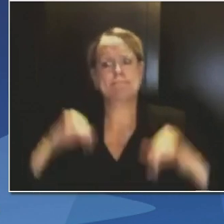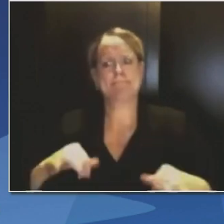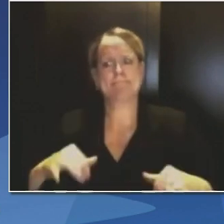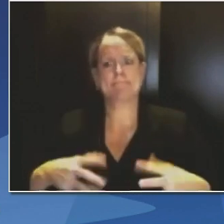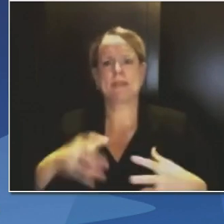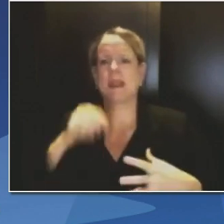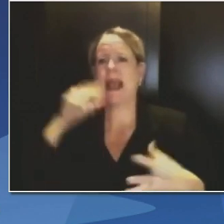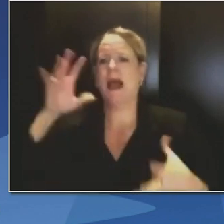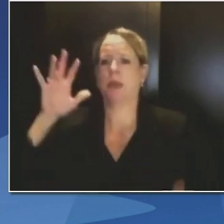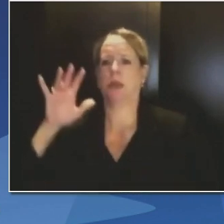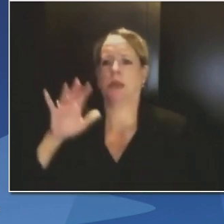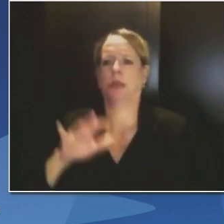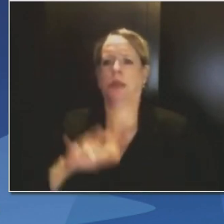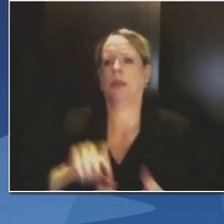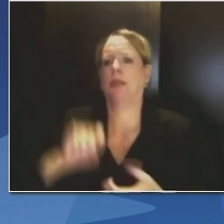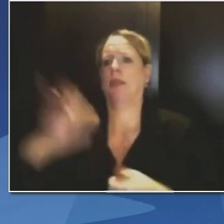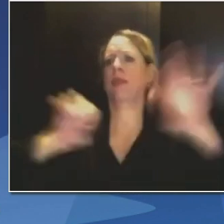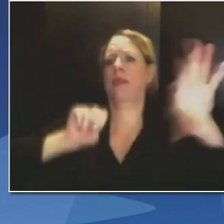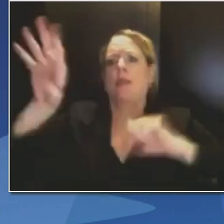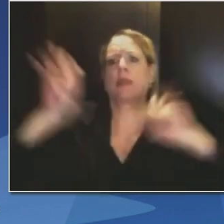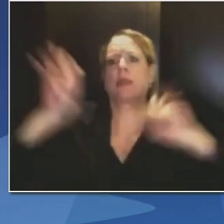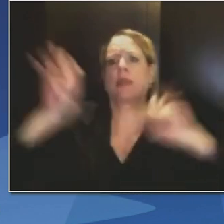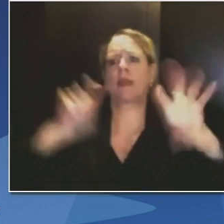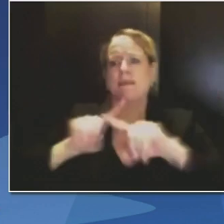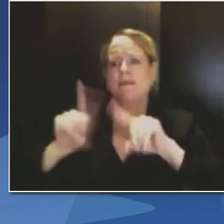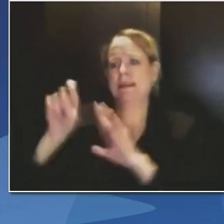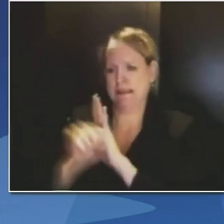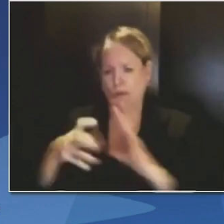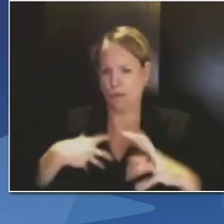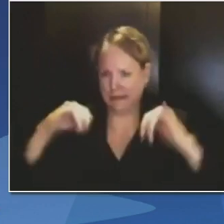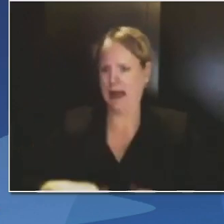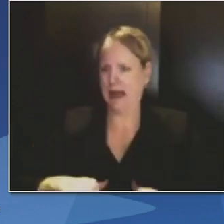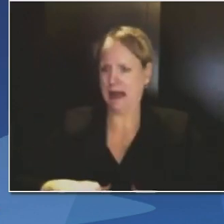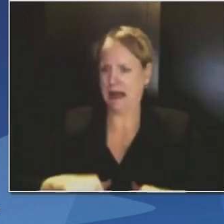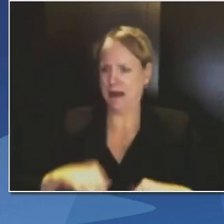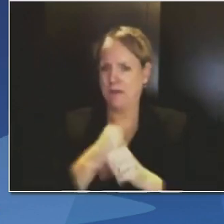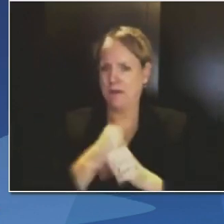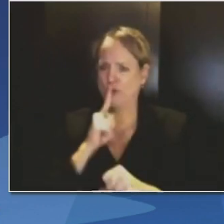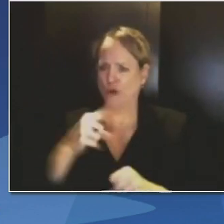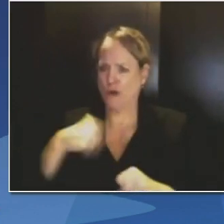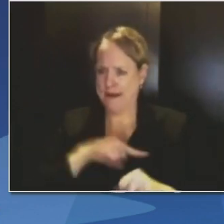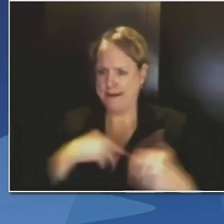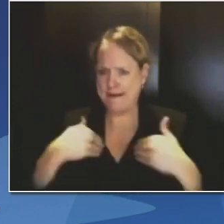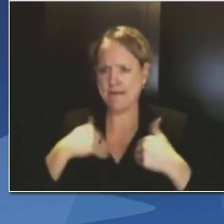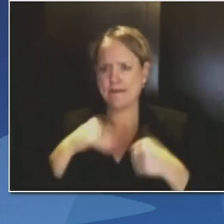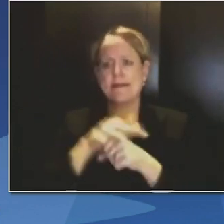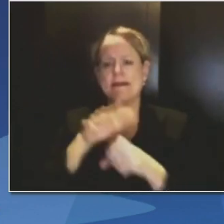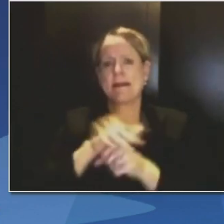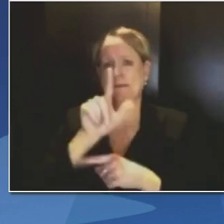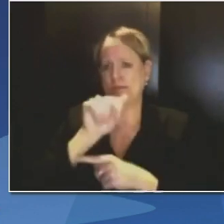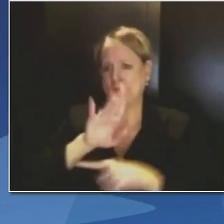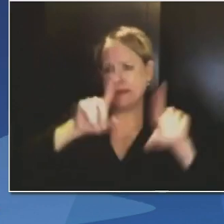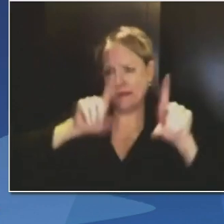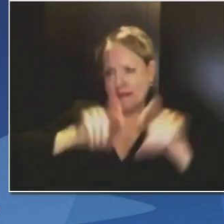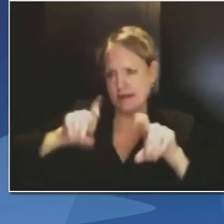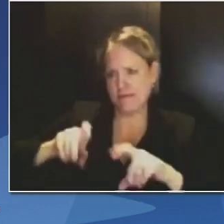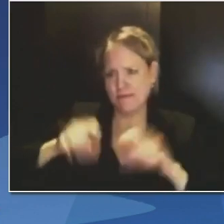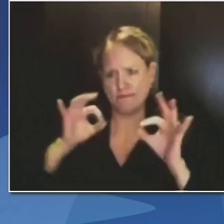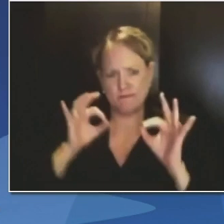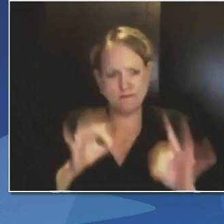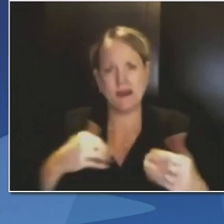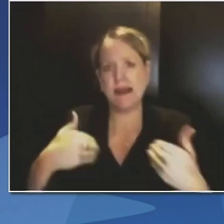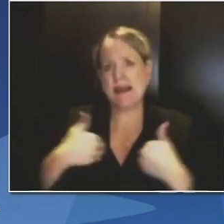want to make sure that Wisconsin residents continue to have as much access to tests as we can help